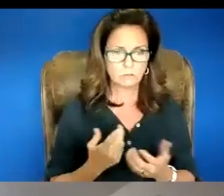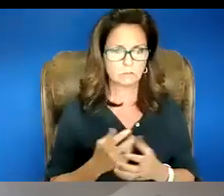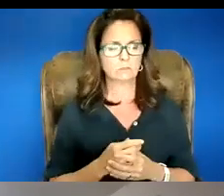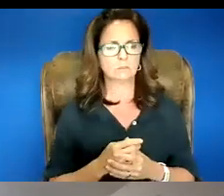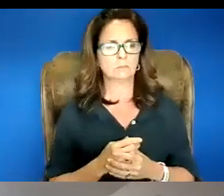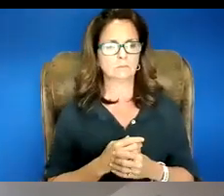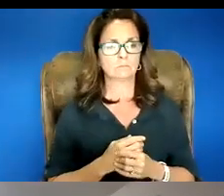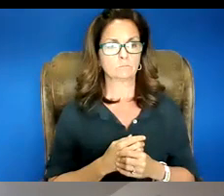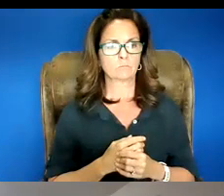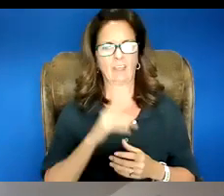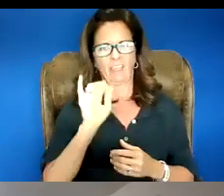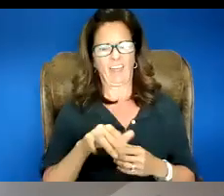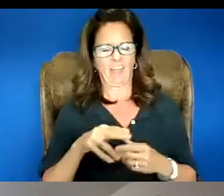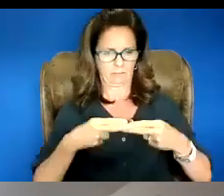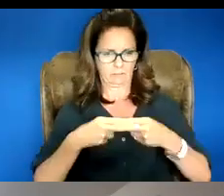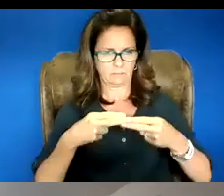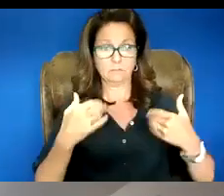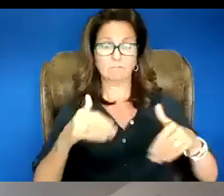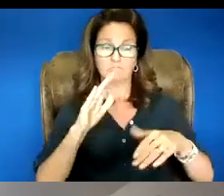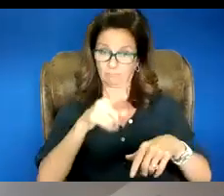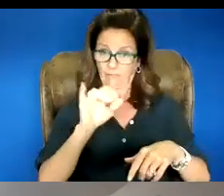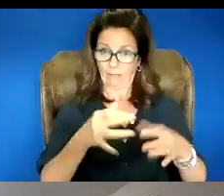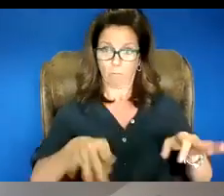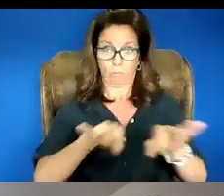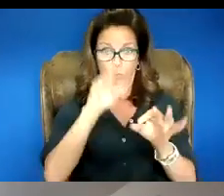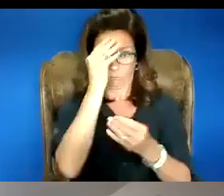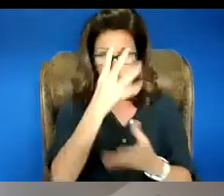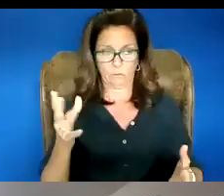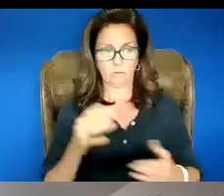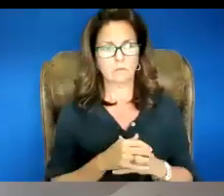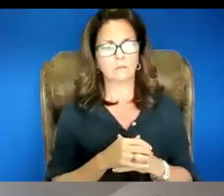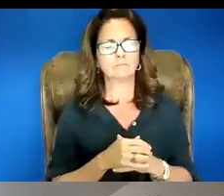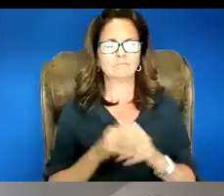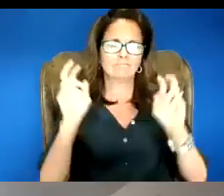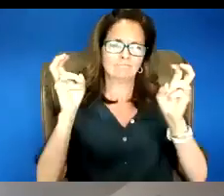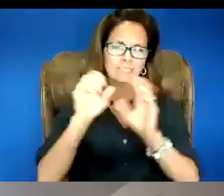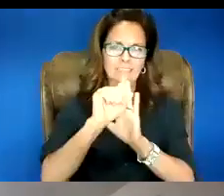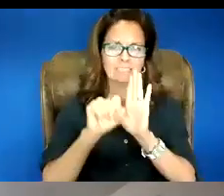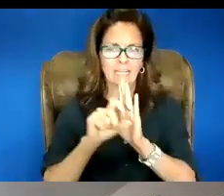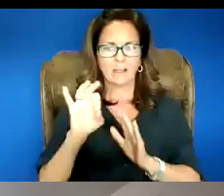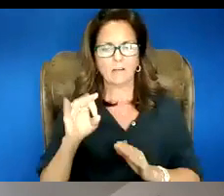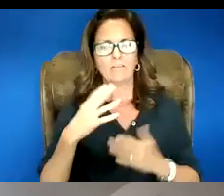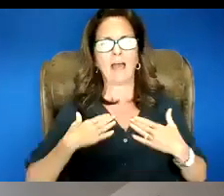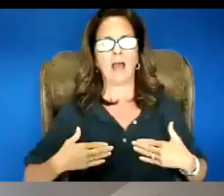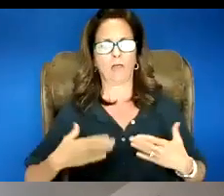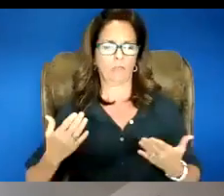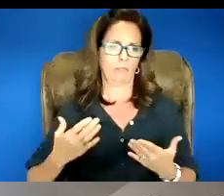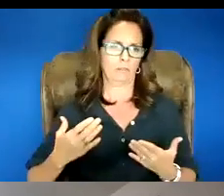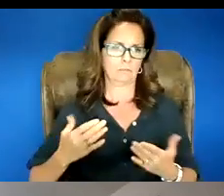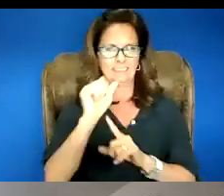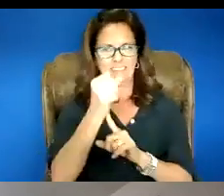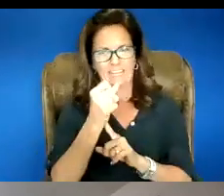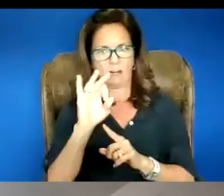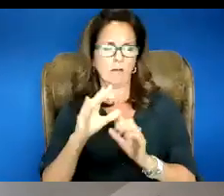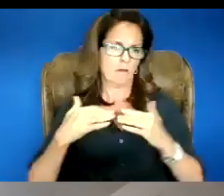So this is really important. State of Health is a unique program. It is, you may